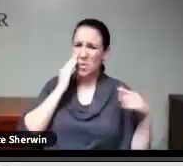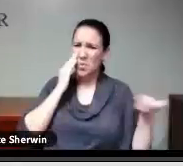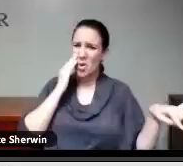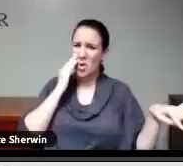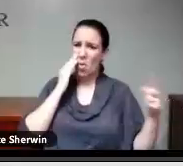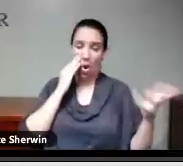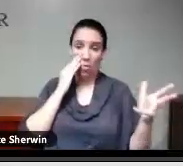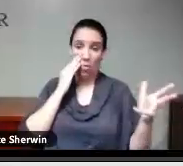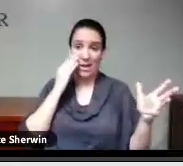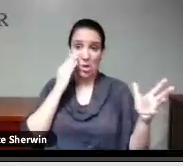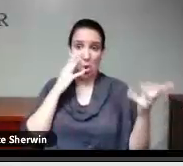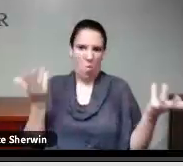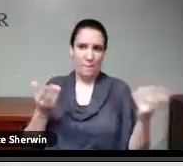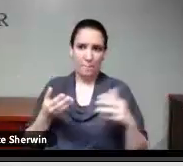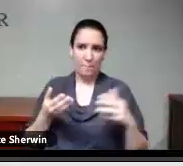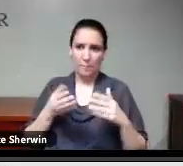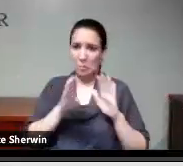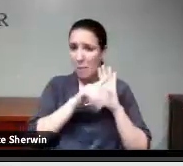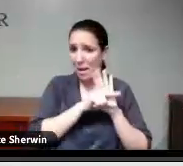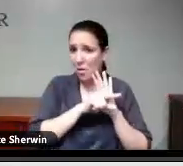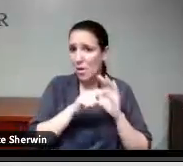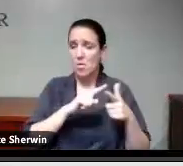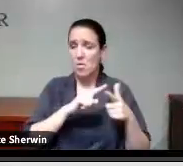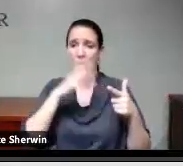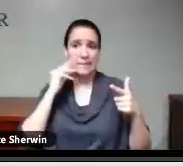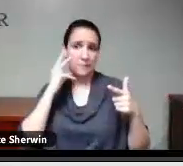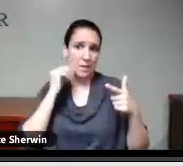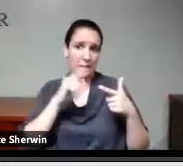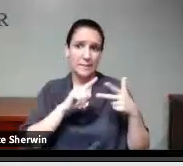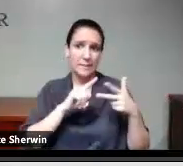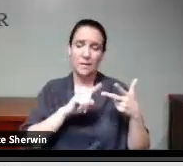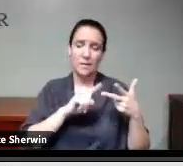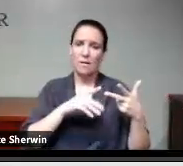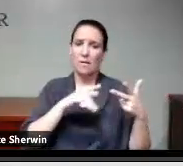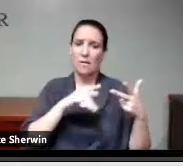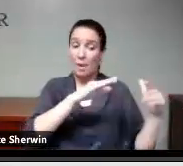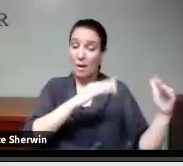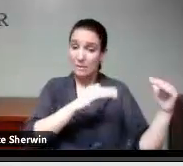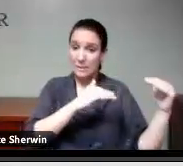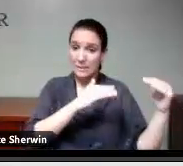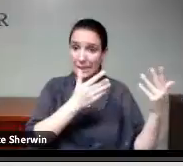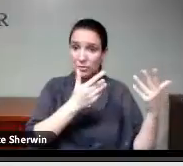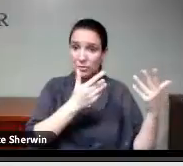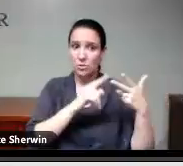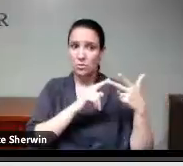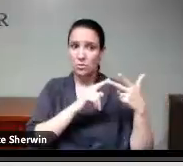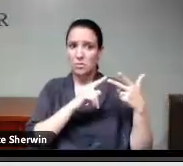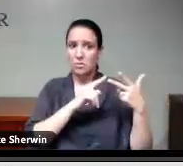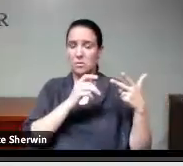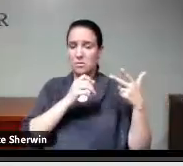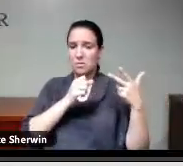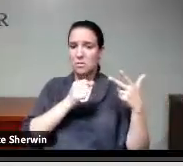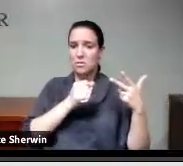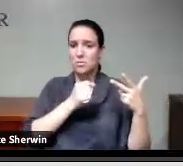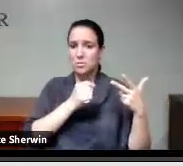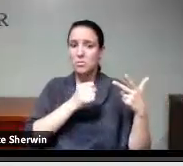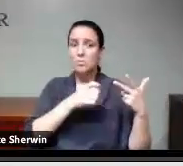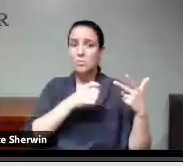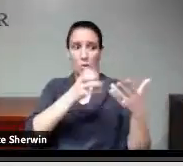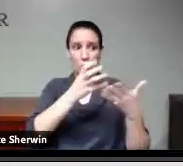about their backgrounds, their experiences, their expectations? To the extent that you can get some data in advance,